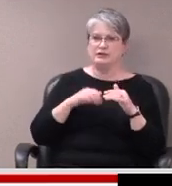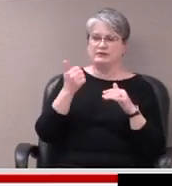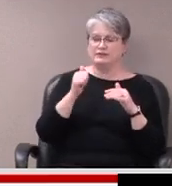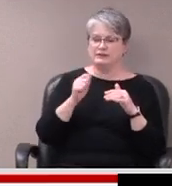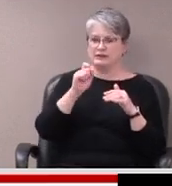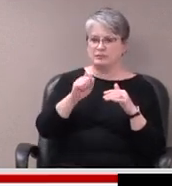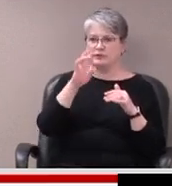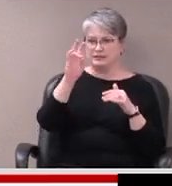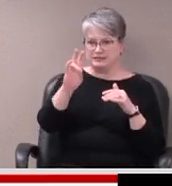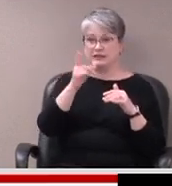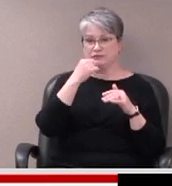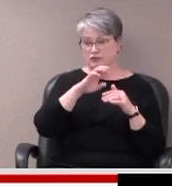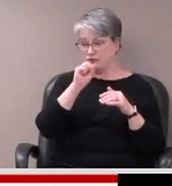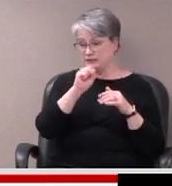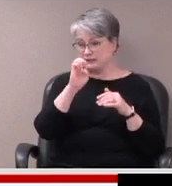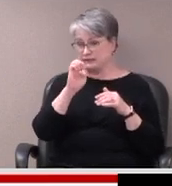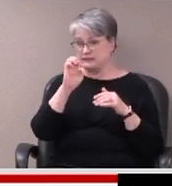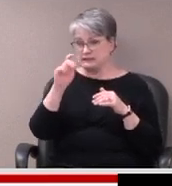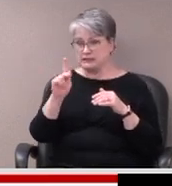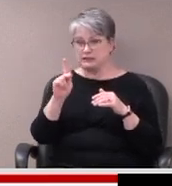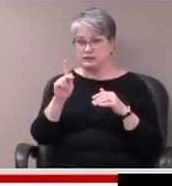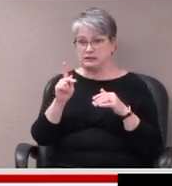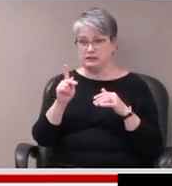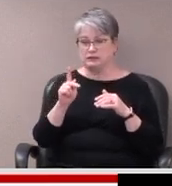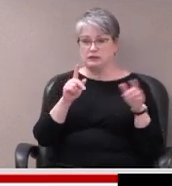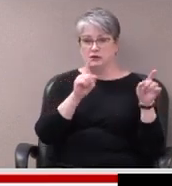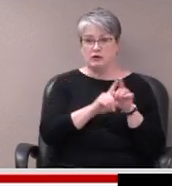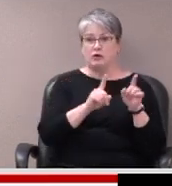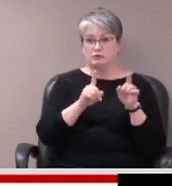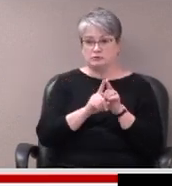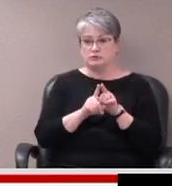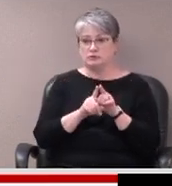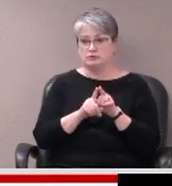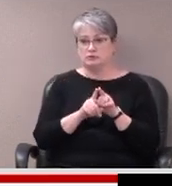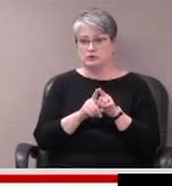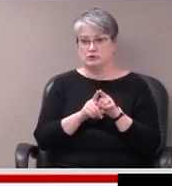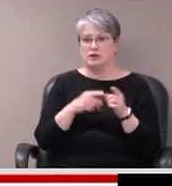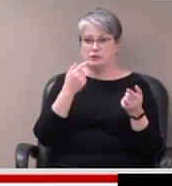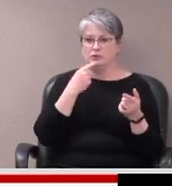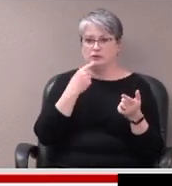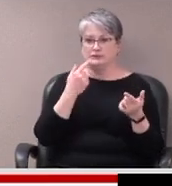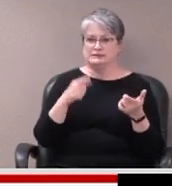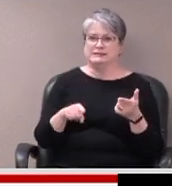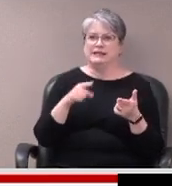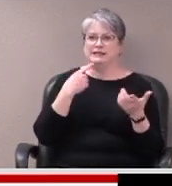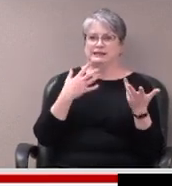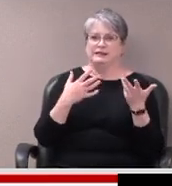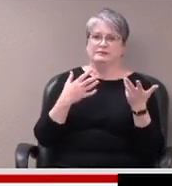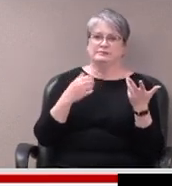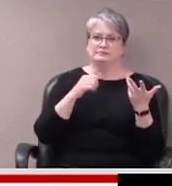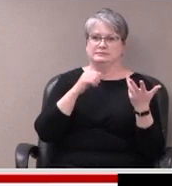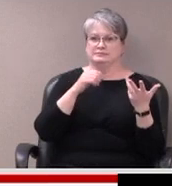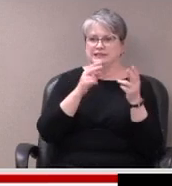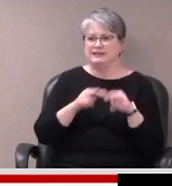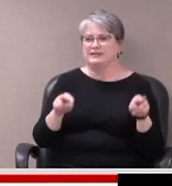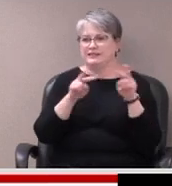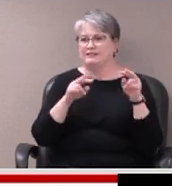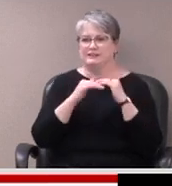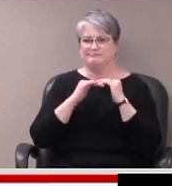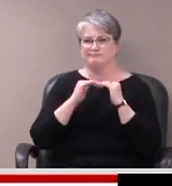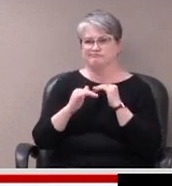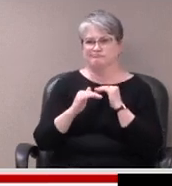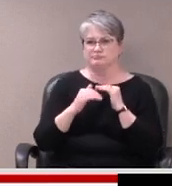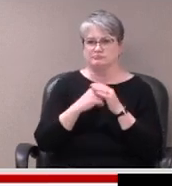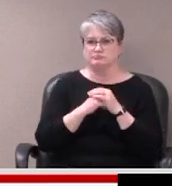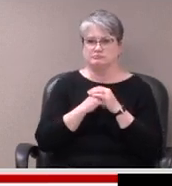SEEK. We've also assumed at this point that SEEK will be flat. Now, we'll know more once the state gets